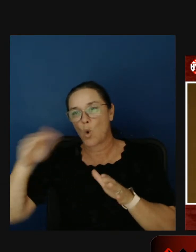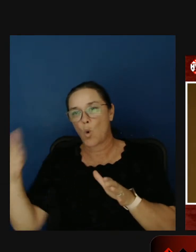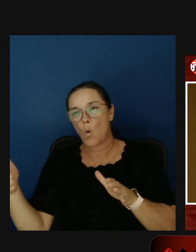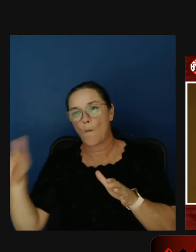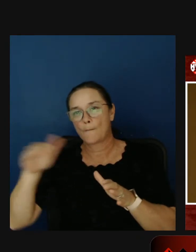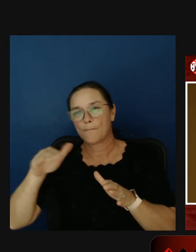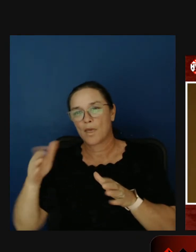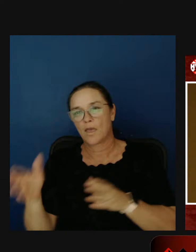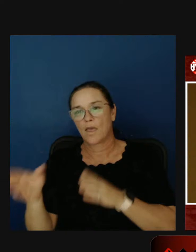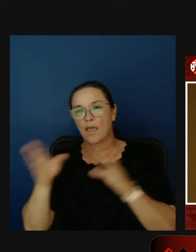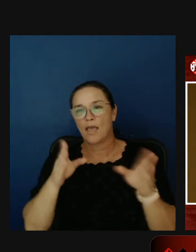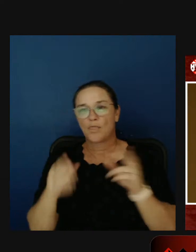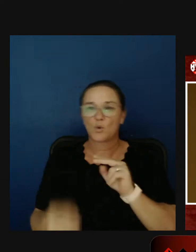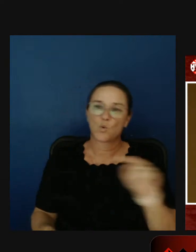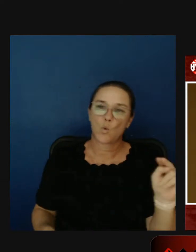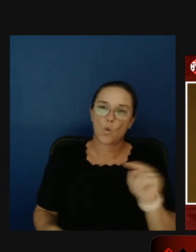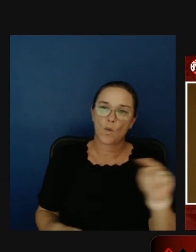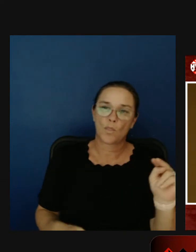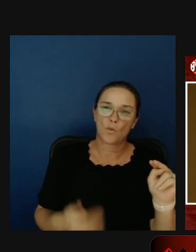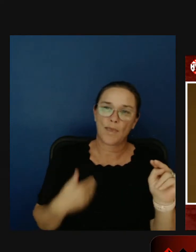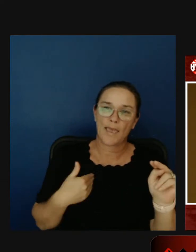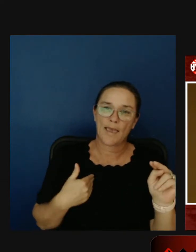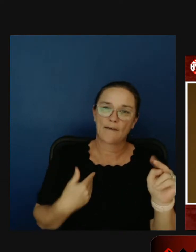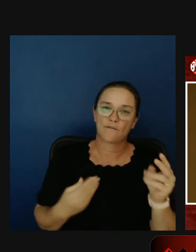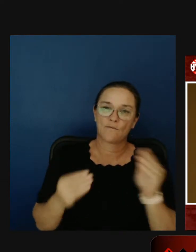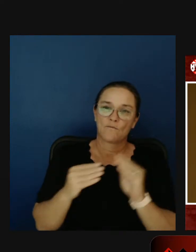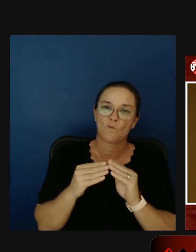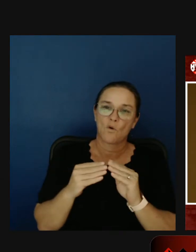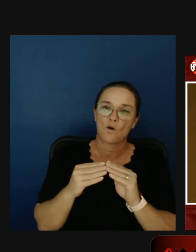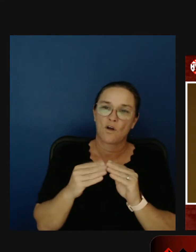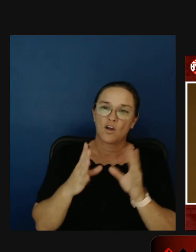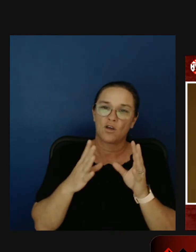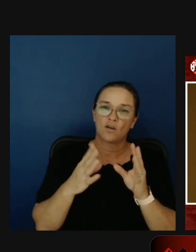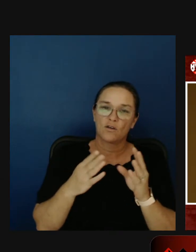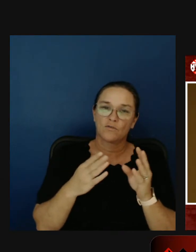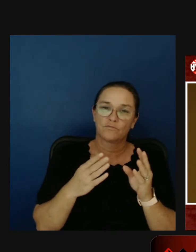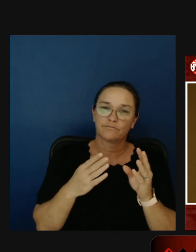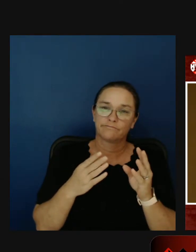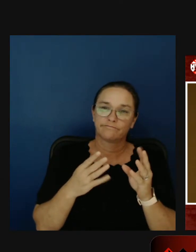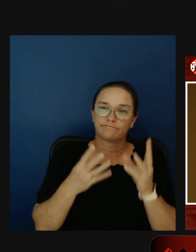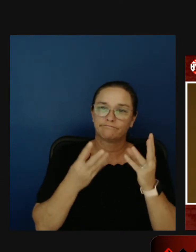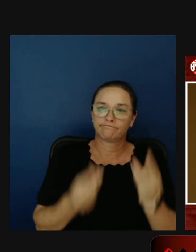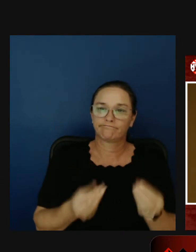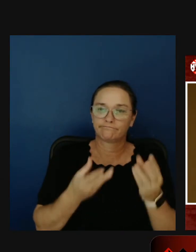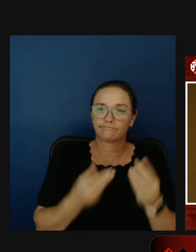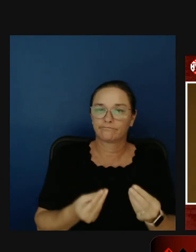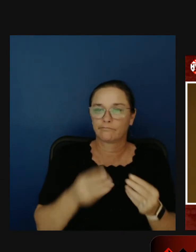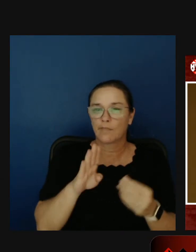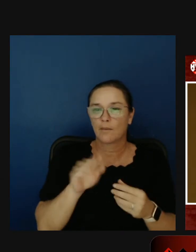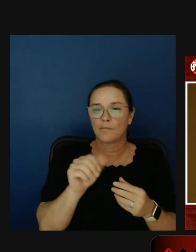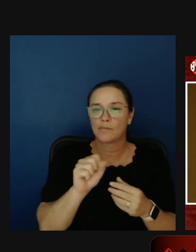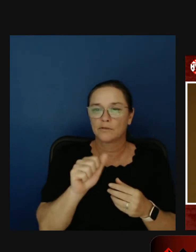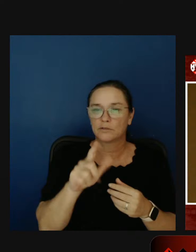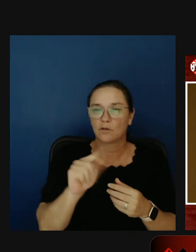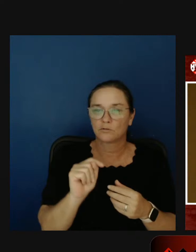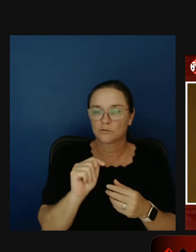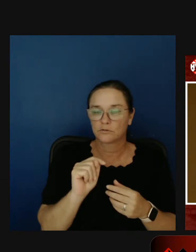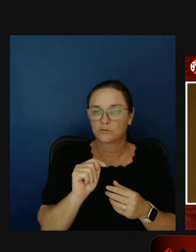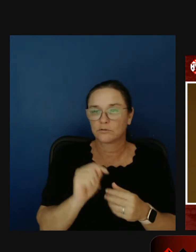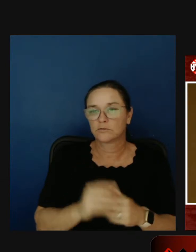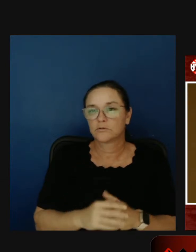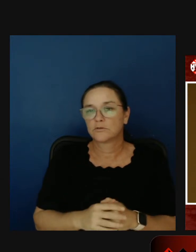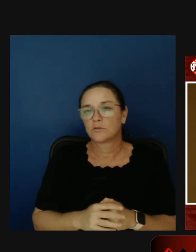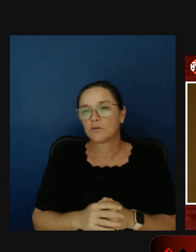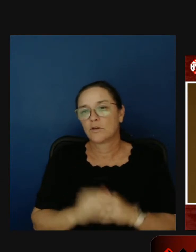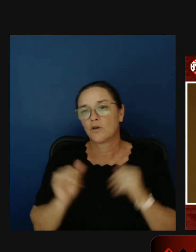Whereas in the north, we get more runny basalts. And we can kind of figure out from the chemistry and the other data we collect, where